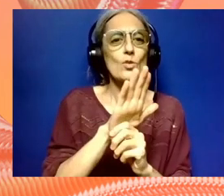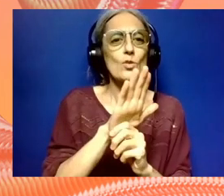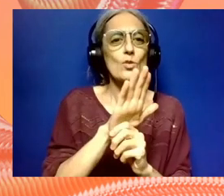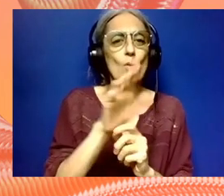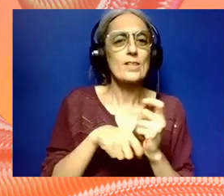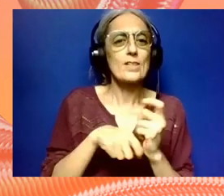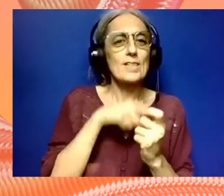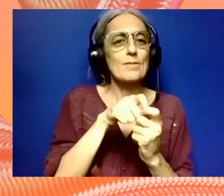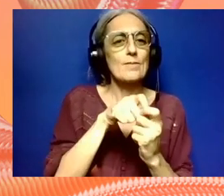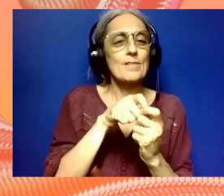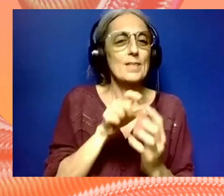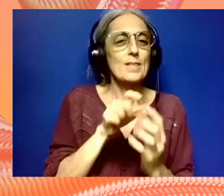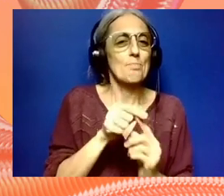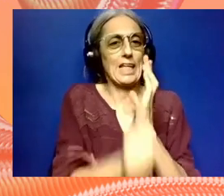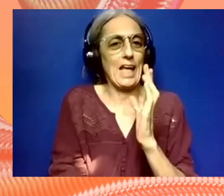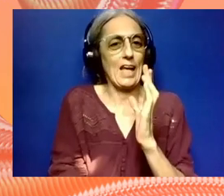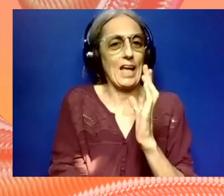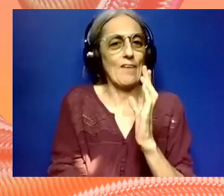Yeah.